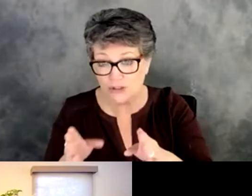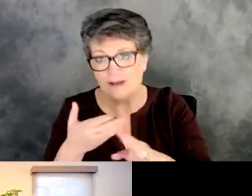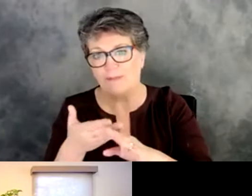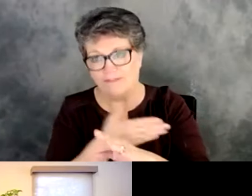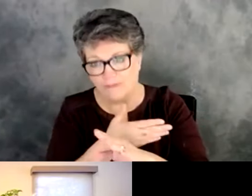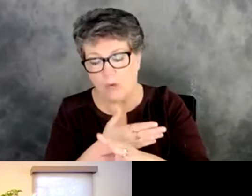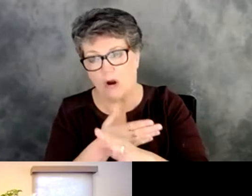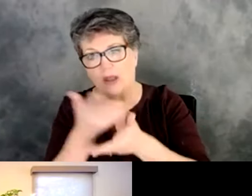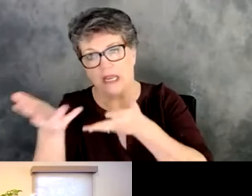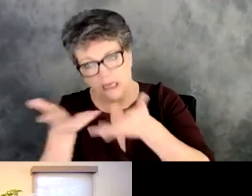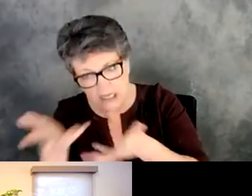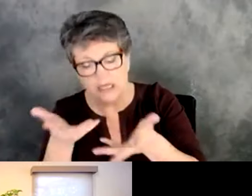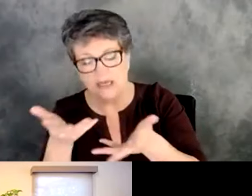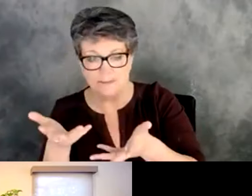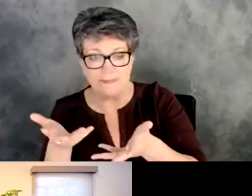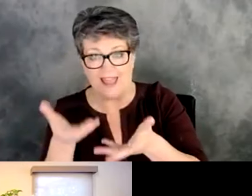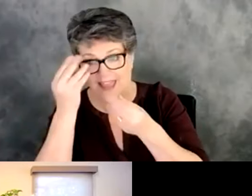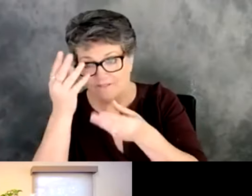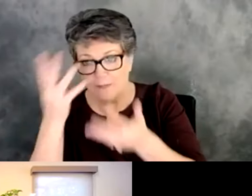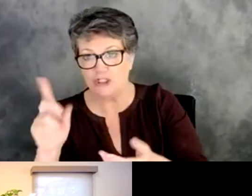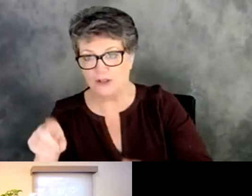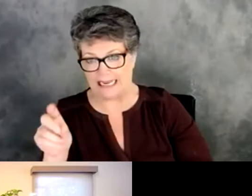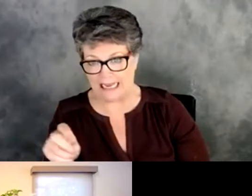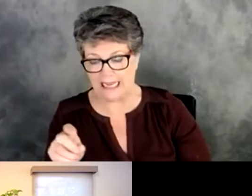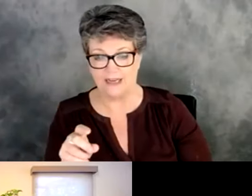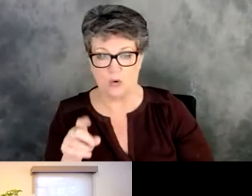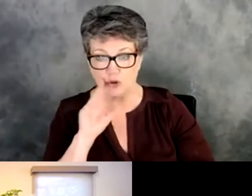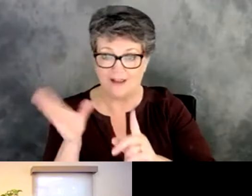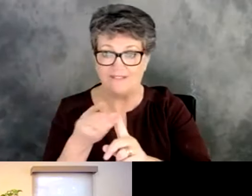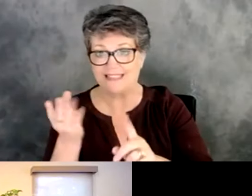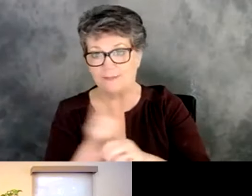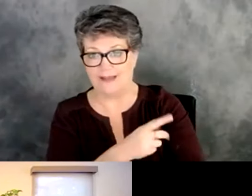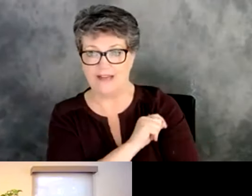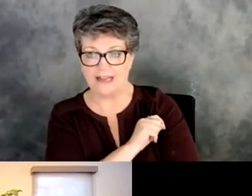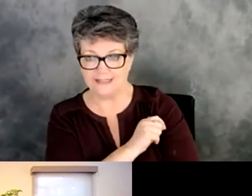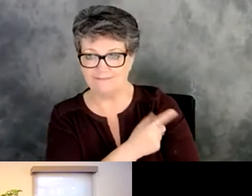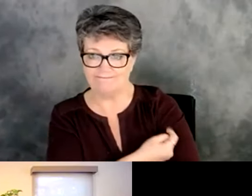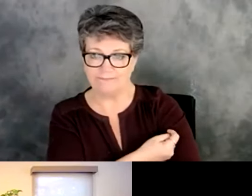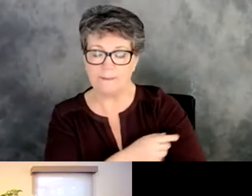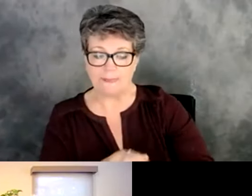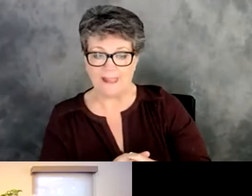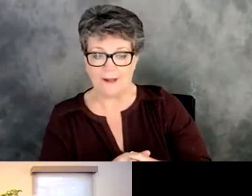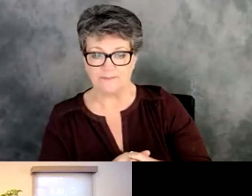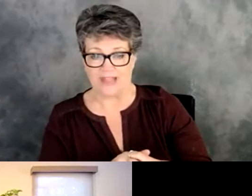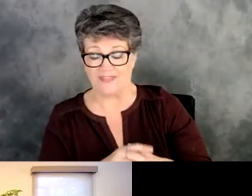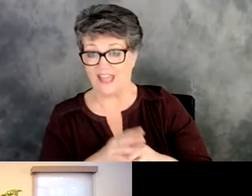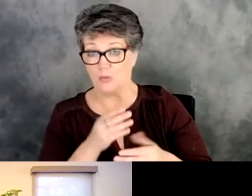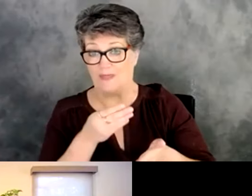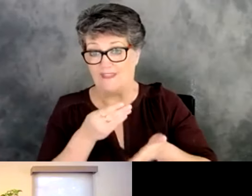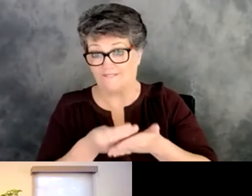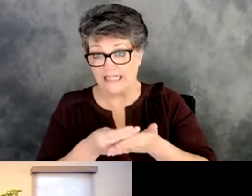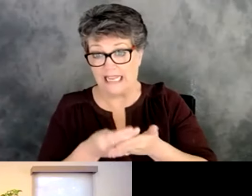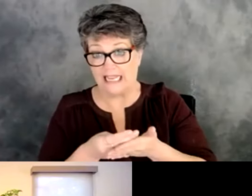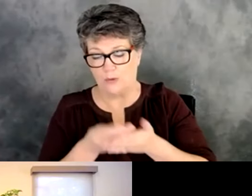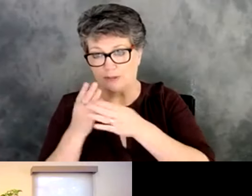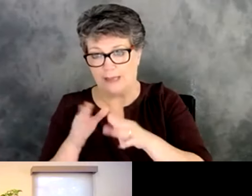them, you know, the information that they need or to convince them to get vaccinated. And so I think that when the funding was coming out